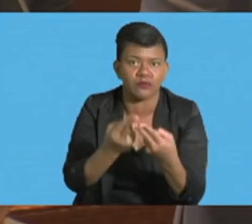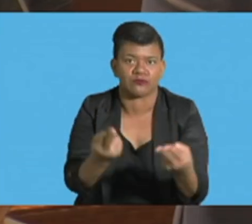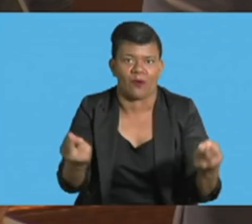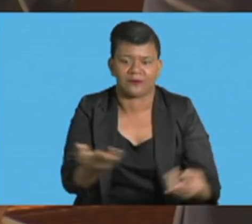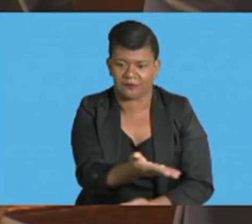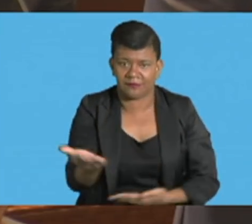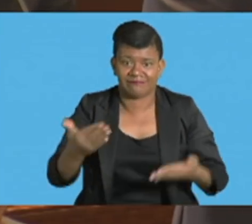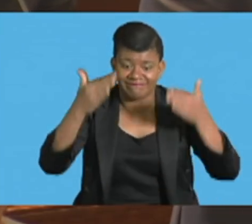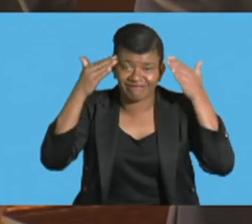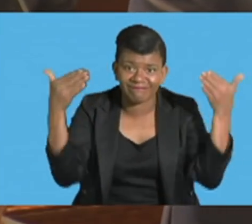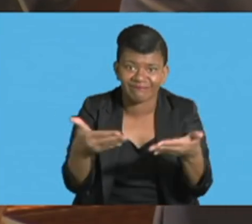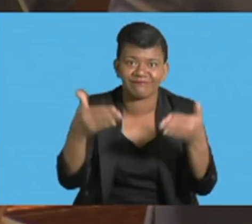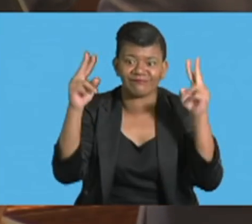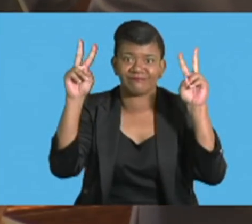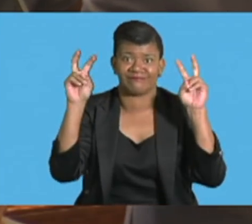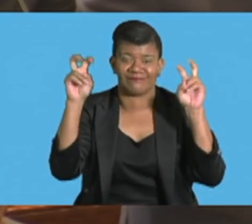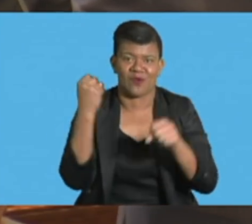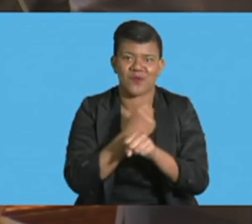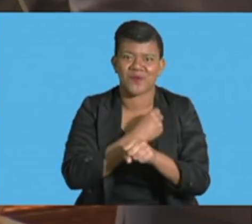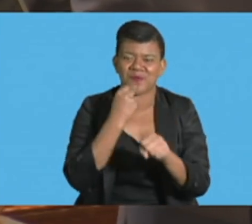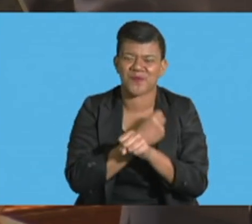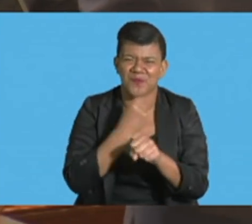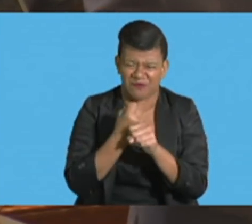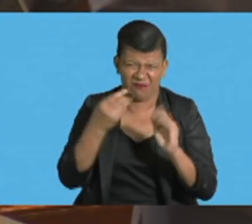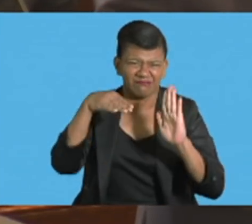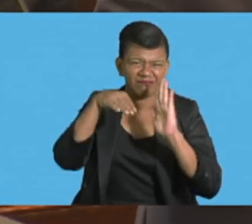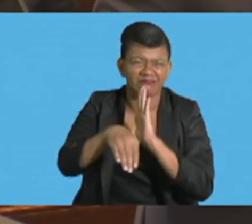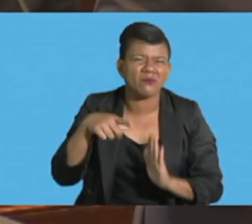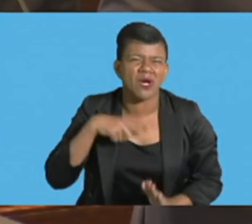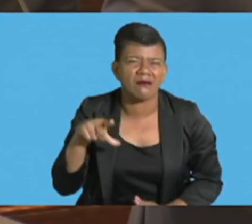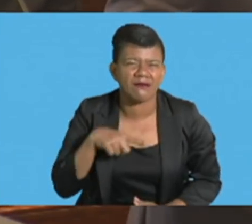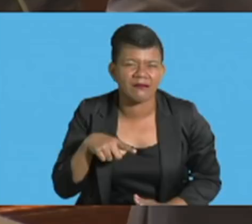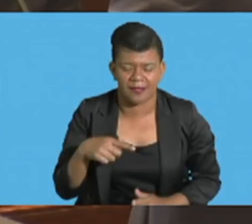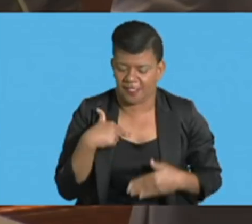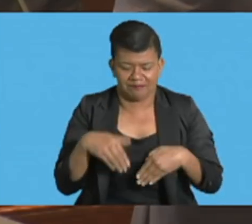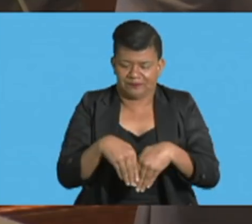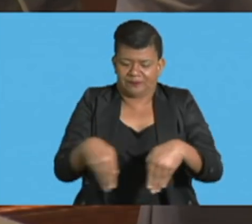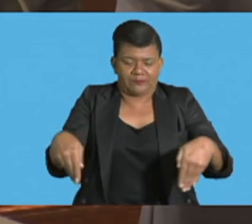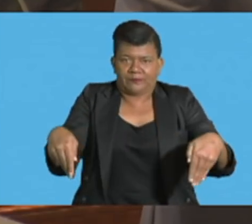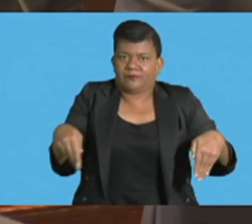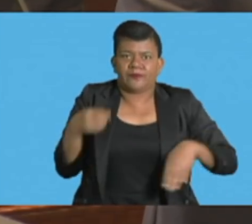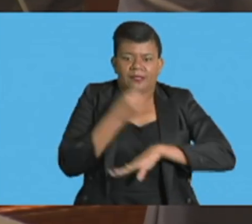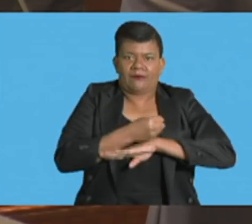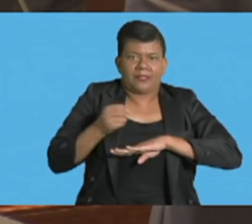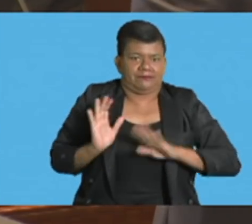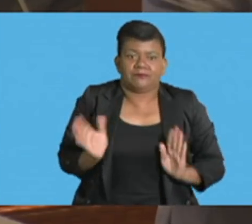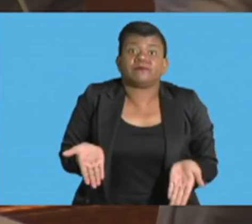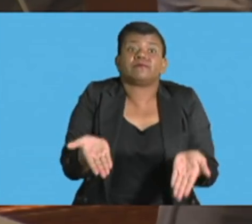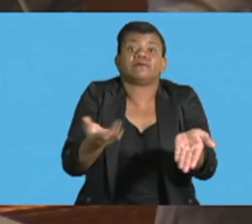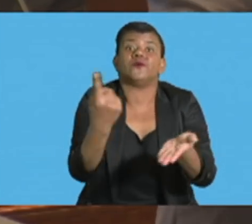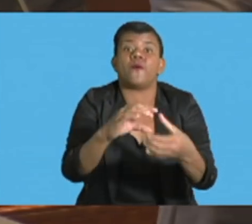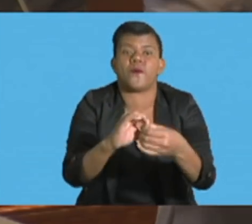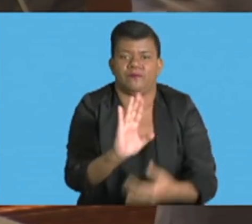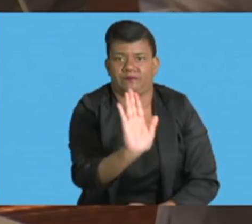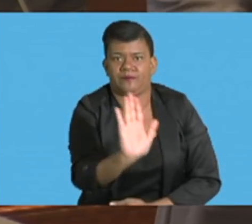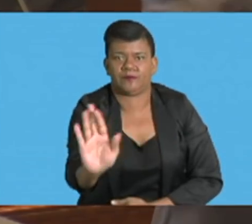declining because it's an old mine. It's owned by a private company. I apologize, Honorable Speaker, I hear